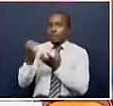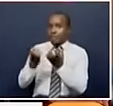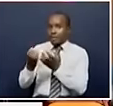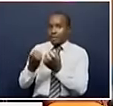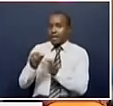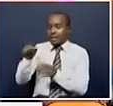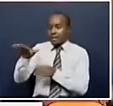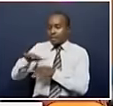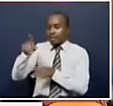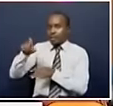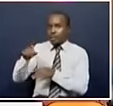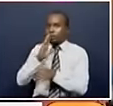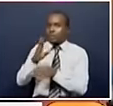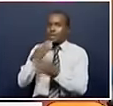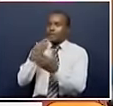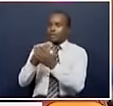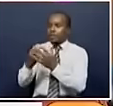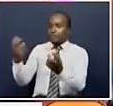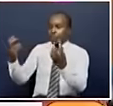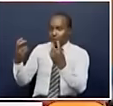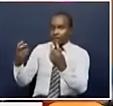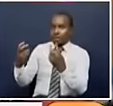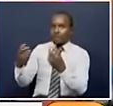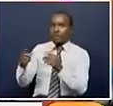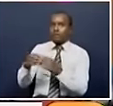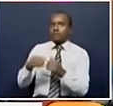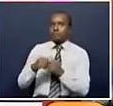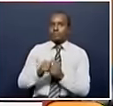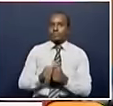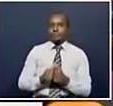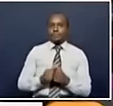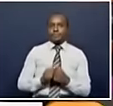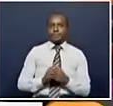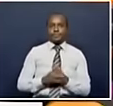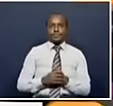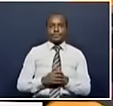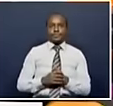that's the place you need to be. Thanks so much for watching Women in Leadership. Wahiga is next for the day's sports.